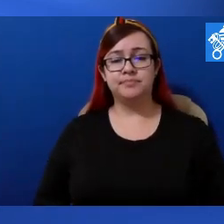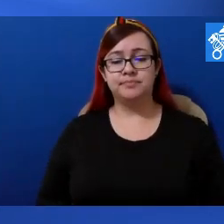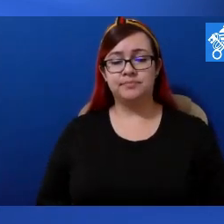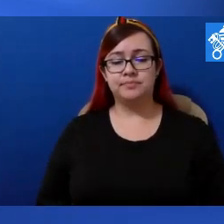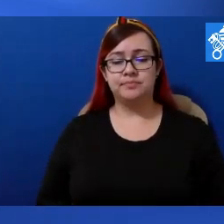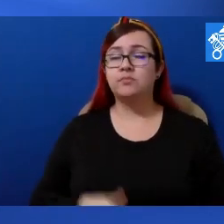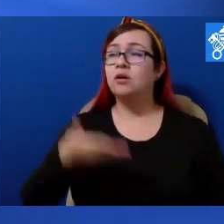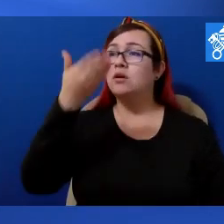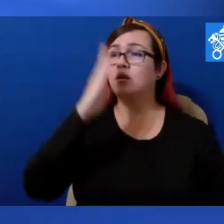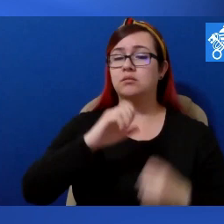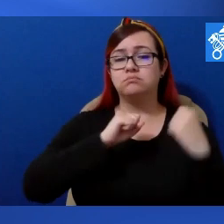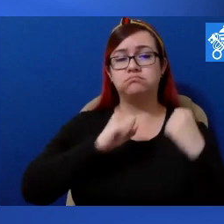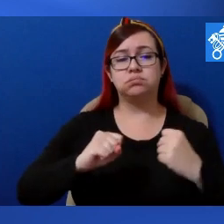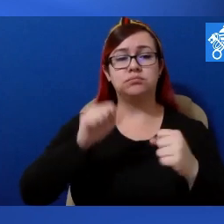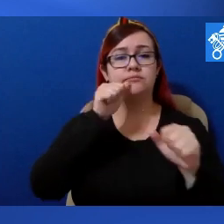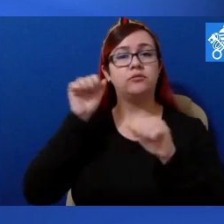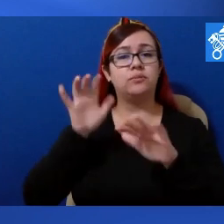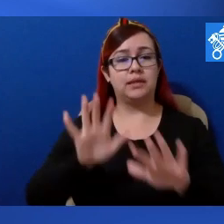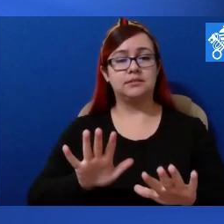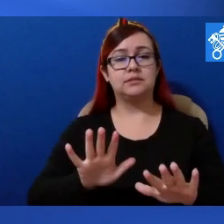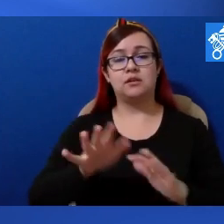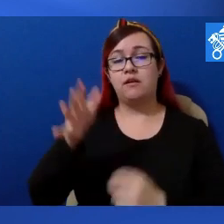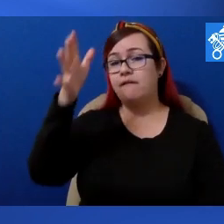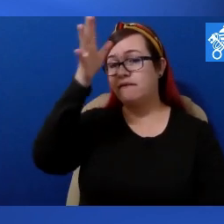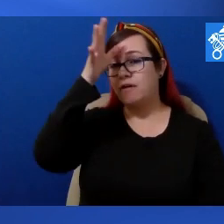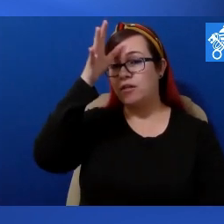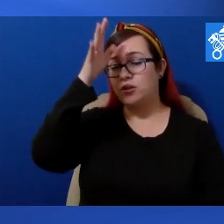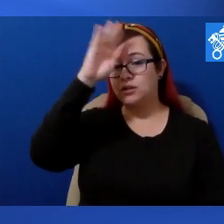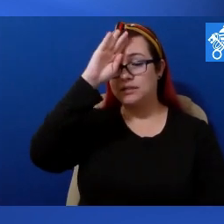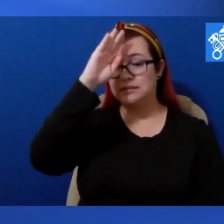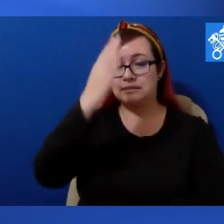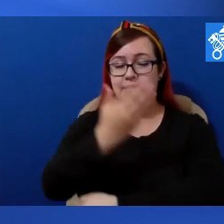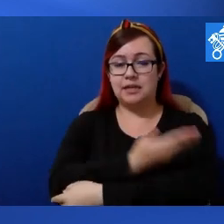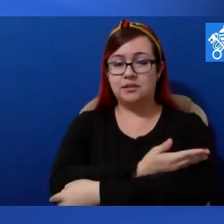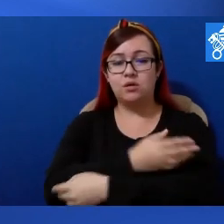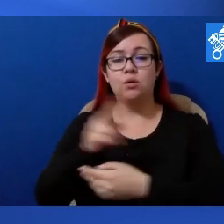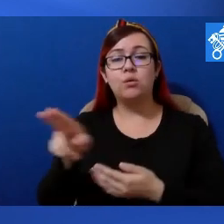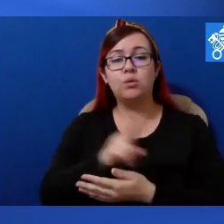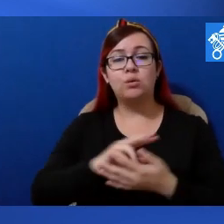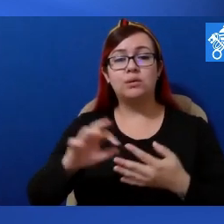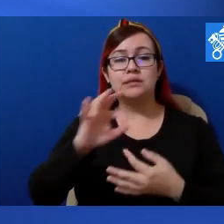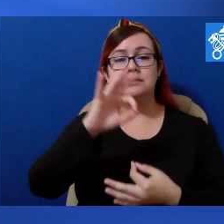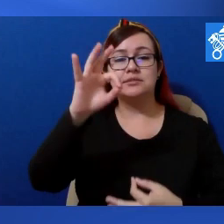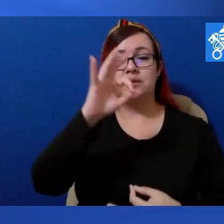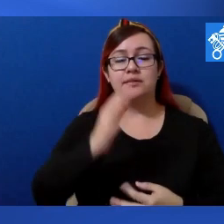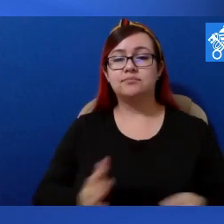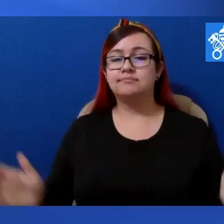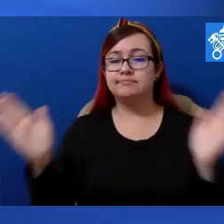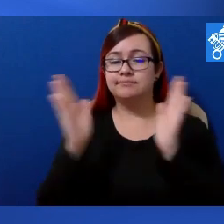Domino Hobisco. Et cum spiritu tu. Sit nomen Domini benedictum. Ex hoc lucetusque in